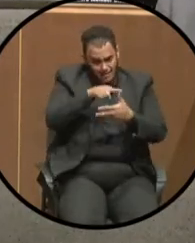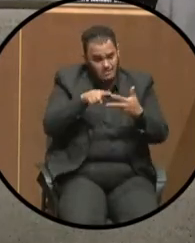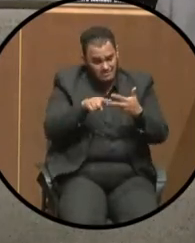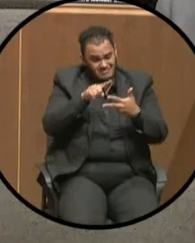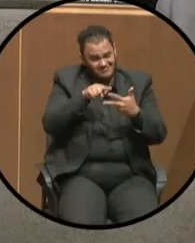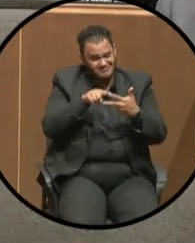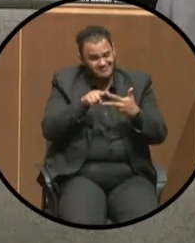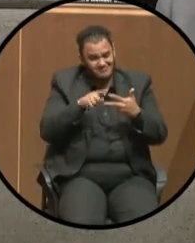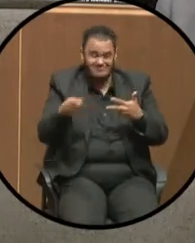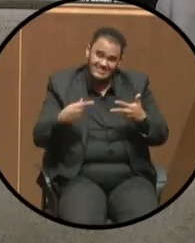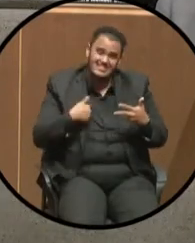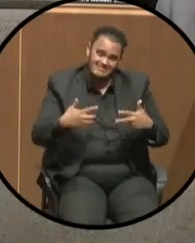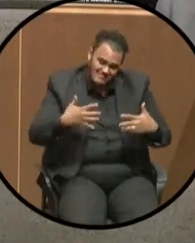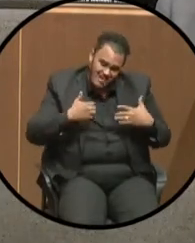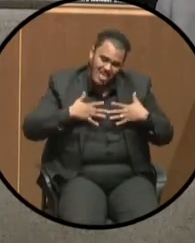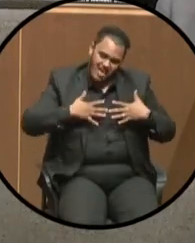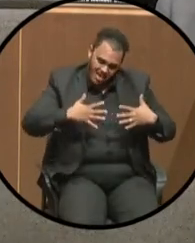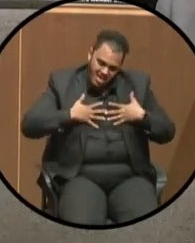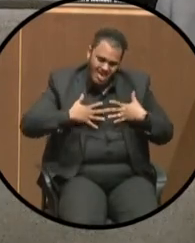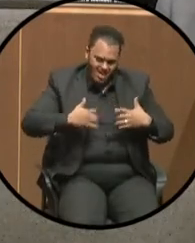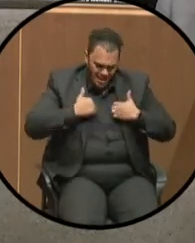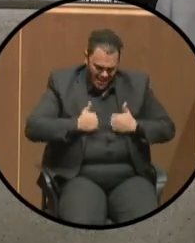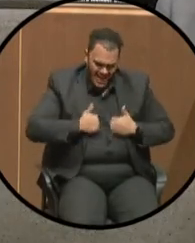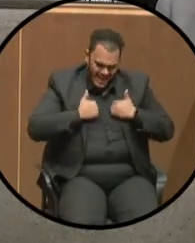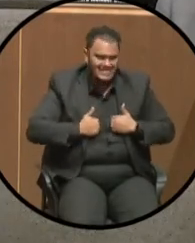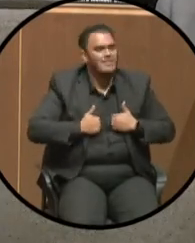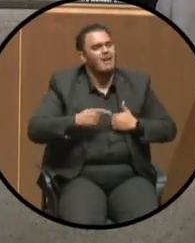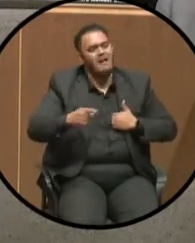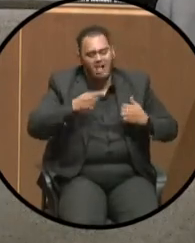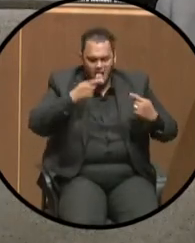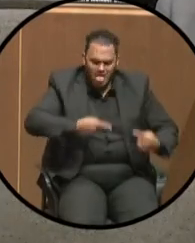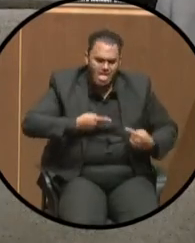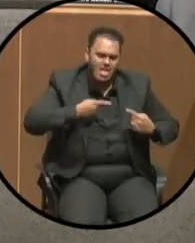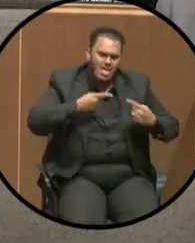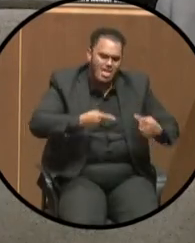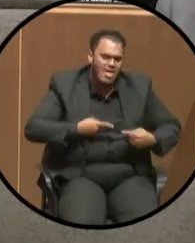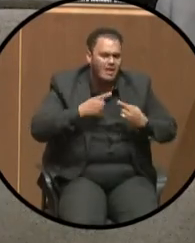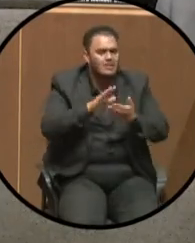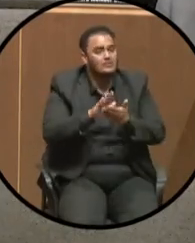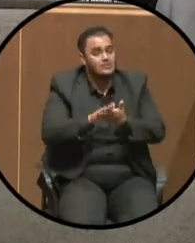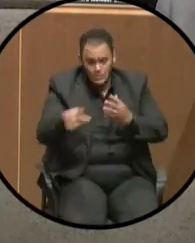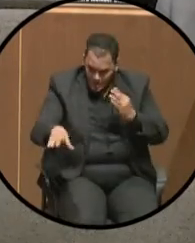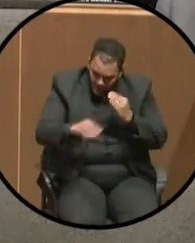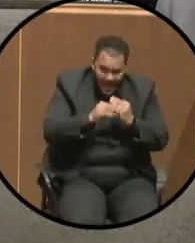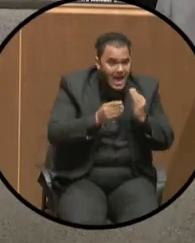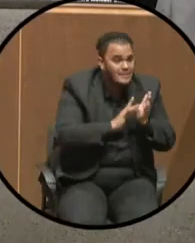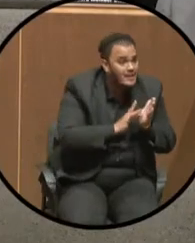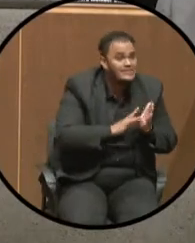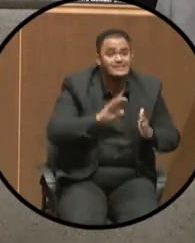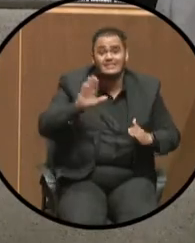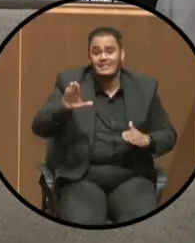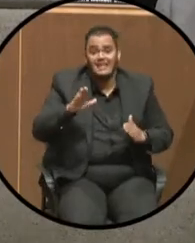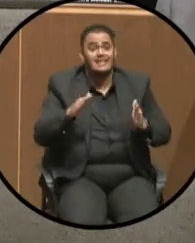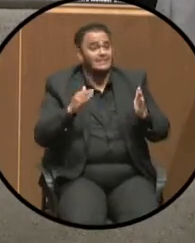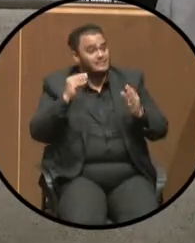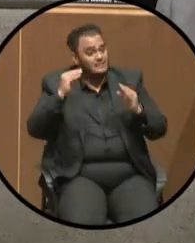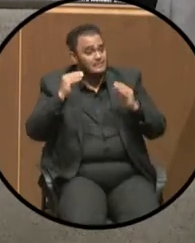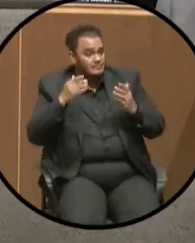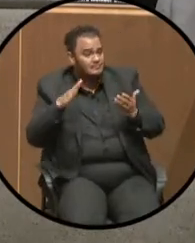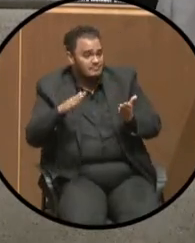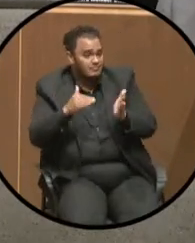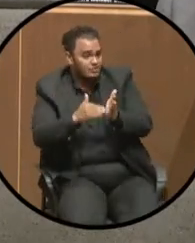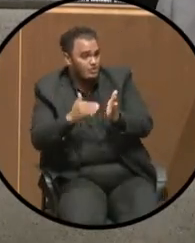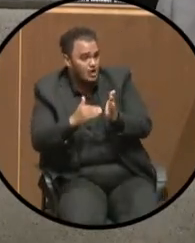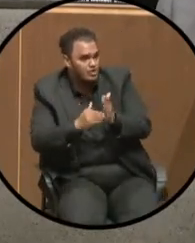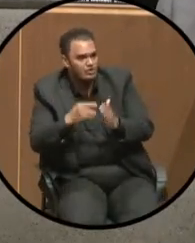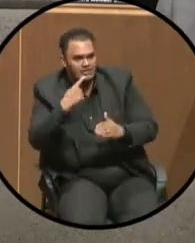was out. Everything we tried did not help. He was on extra medicine, but it didn't make a difference. His pediatrician said it's because of the mask. We